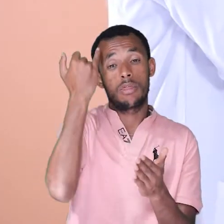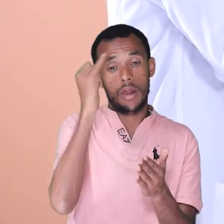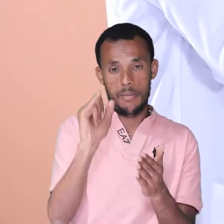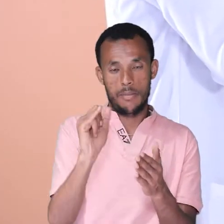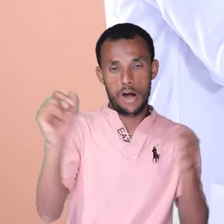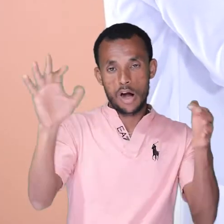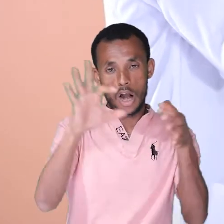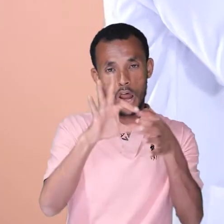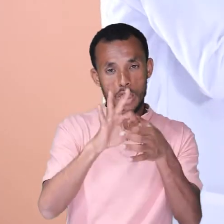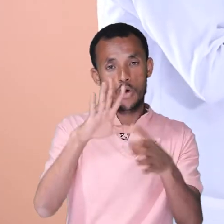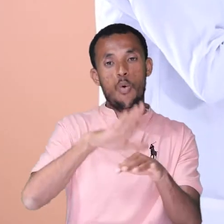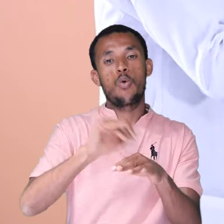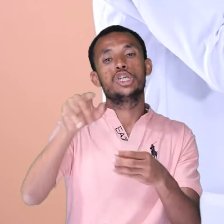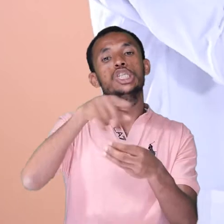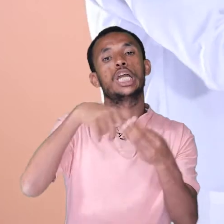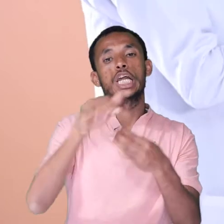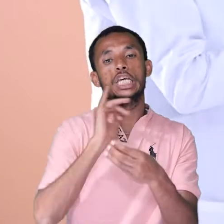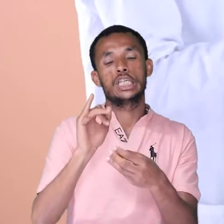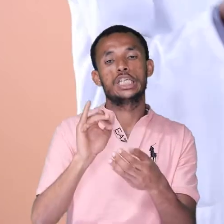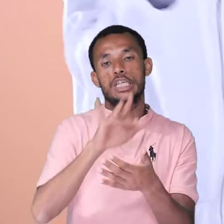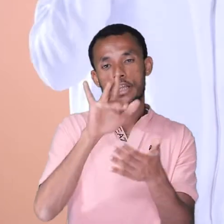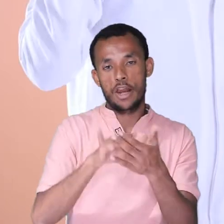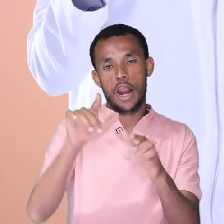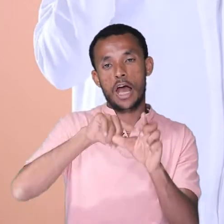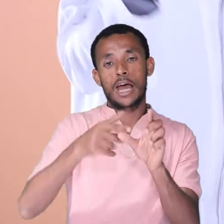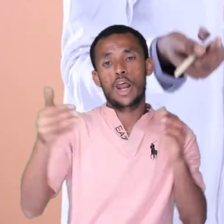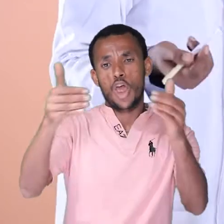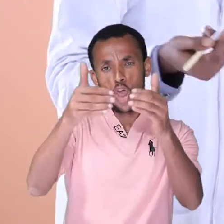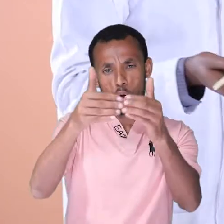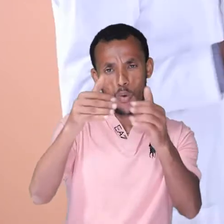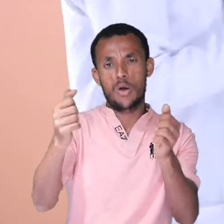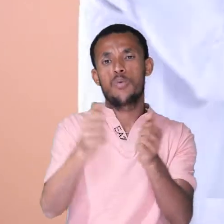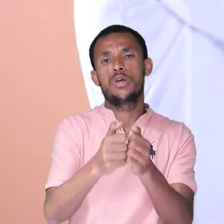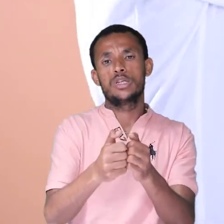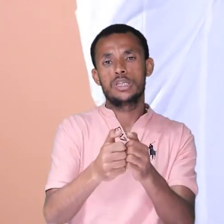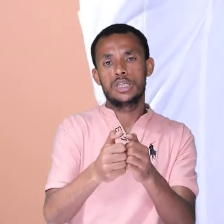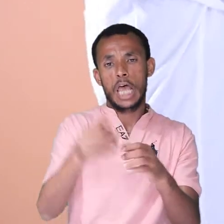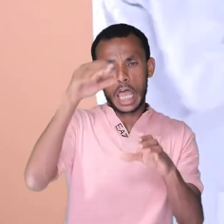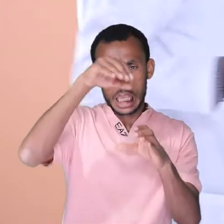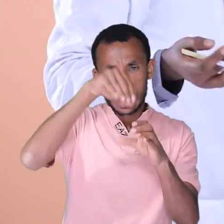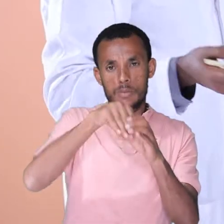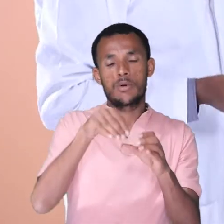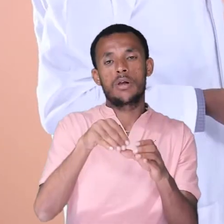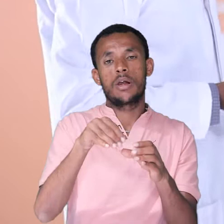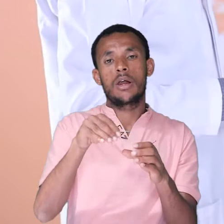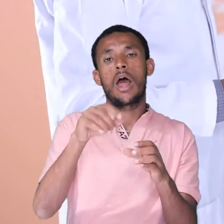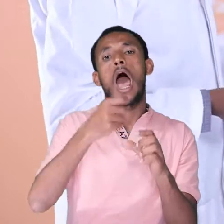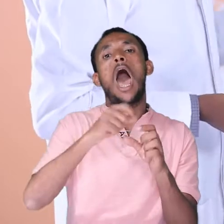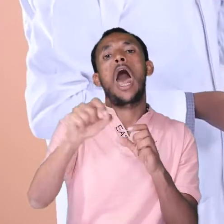on circles is the central angle is equal with the intercepted arc. These are seen in grade